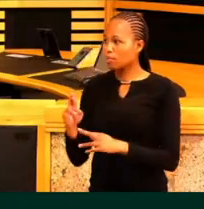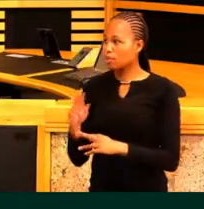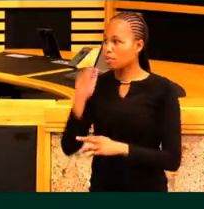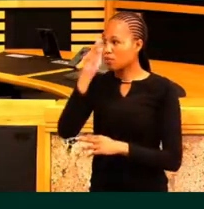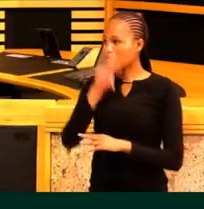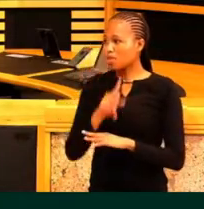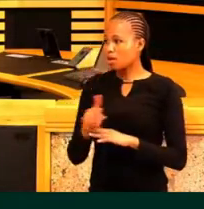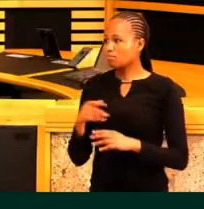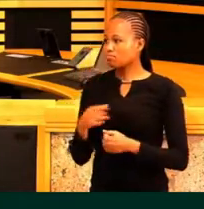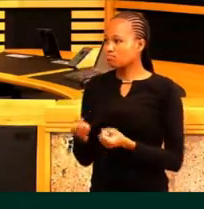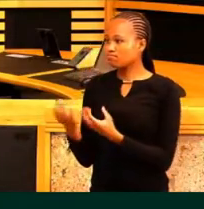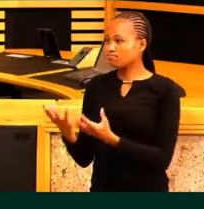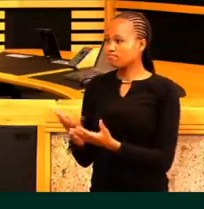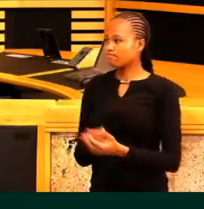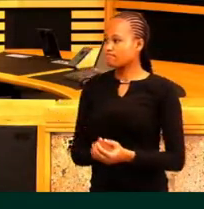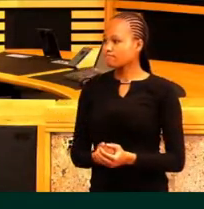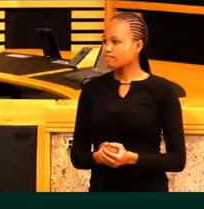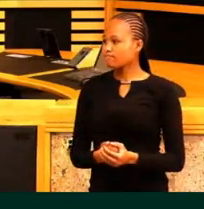to